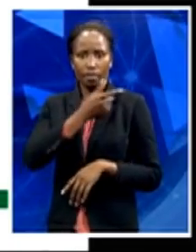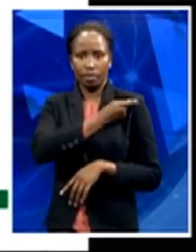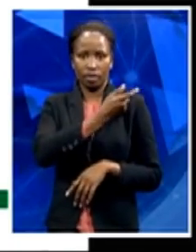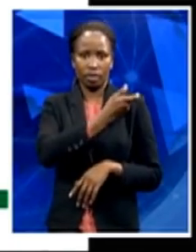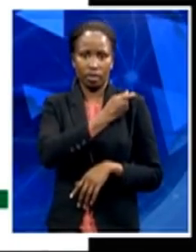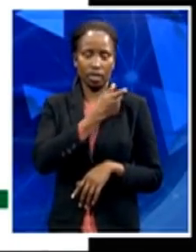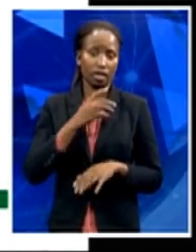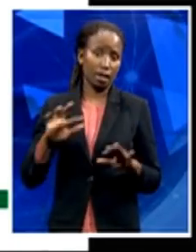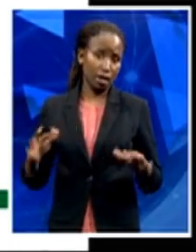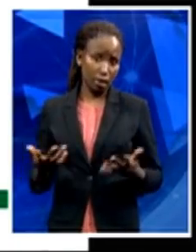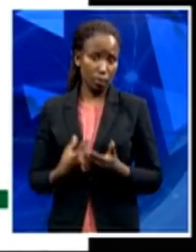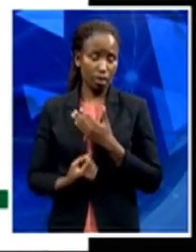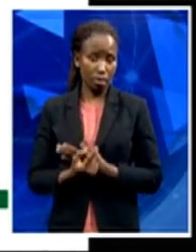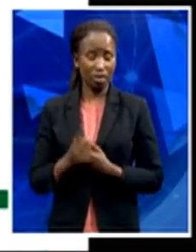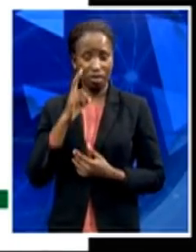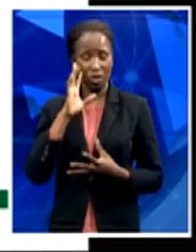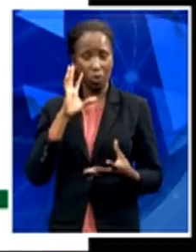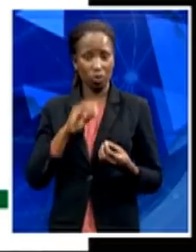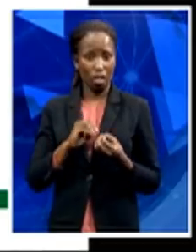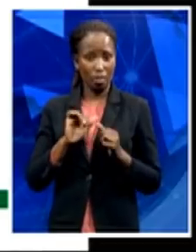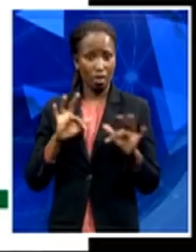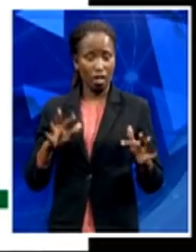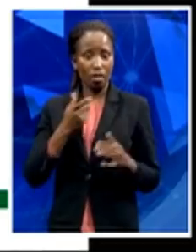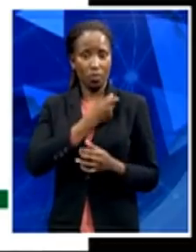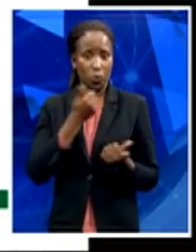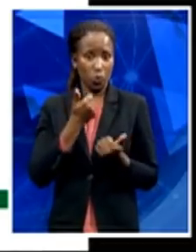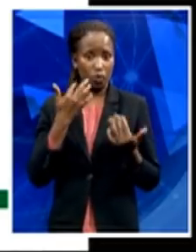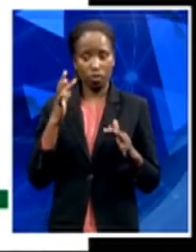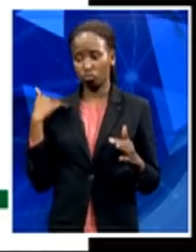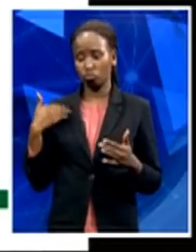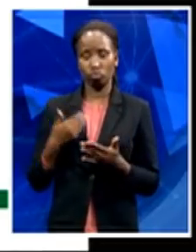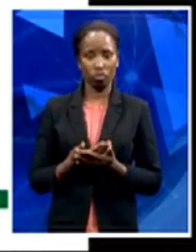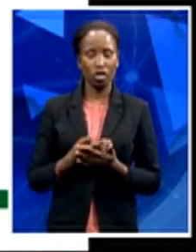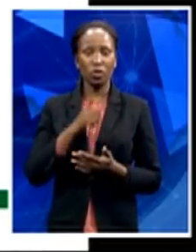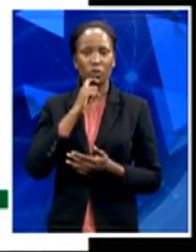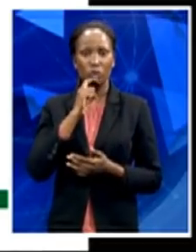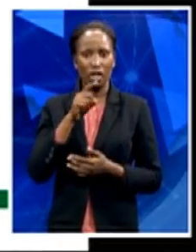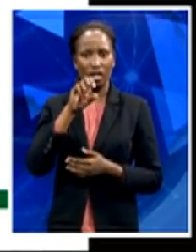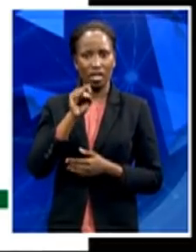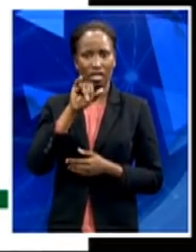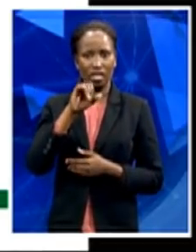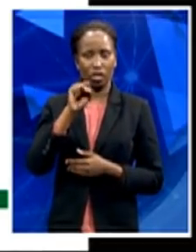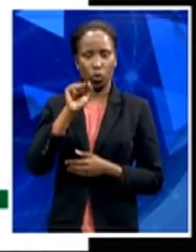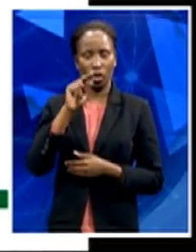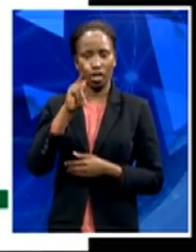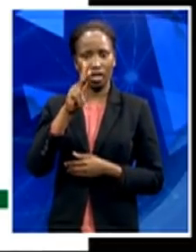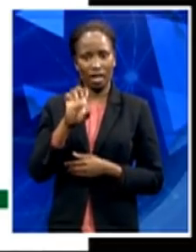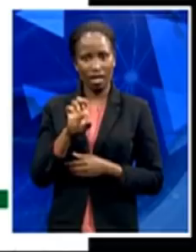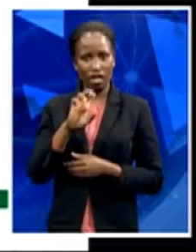number of people that have been vaccinated using the Sisonke Johnson & Johnson vaccine and the Pfizer first